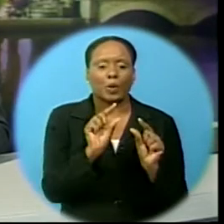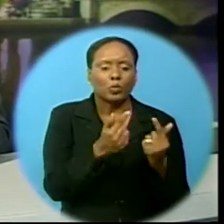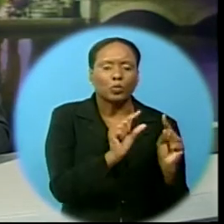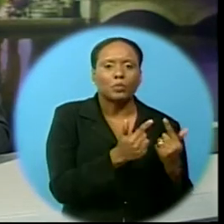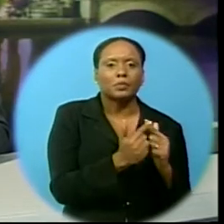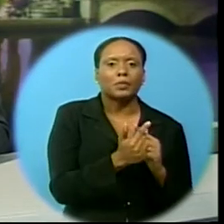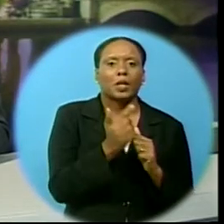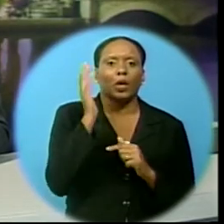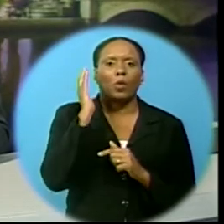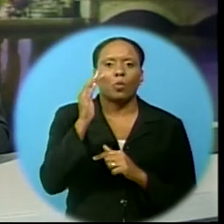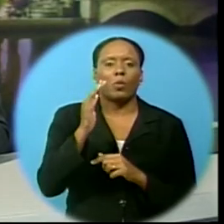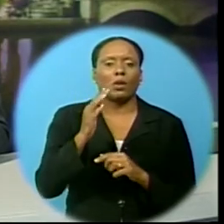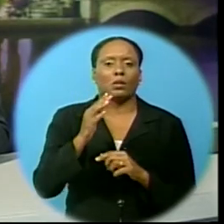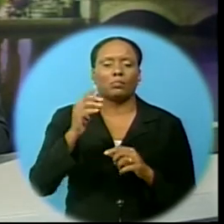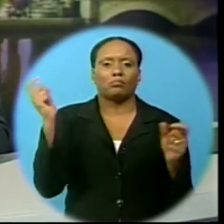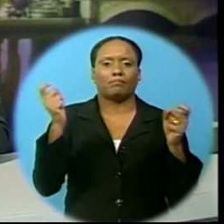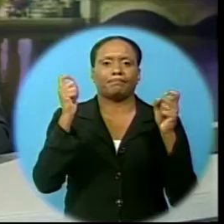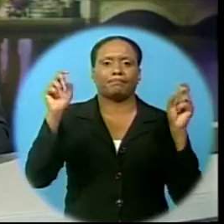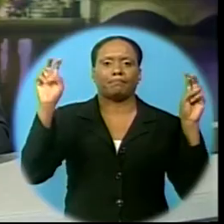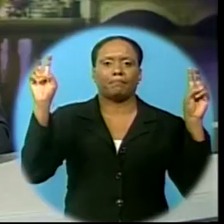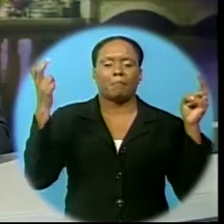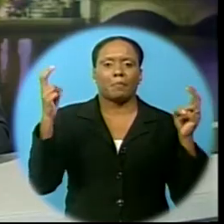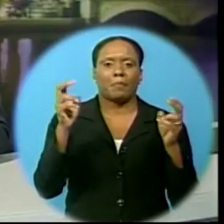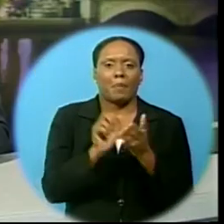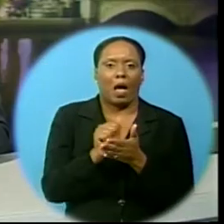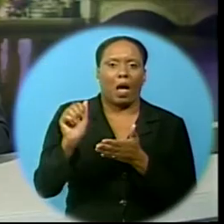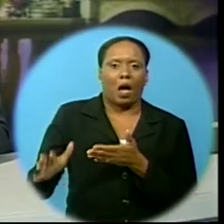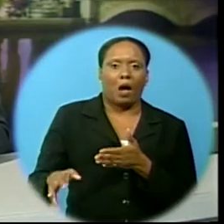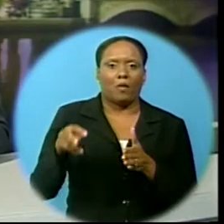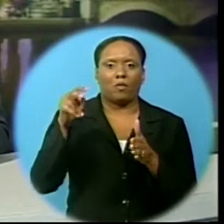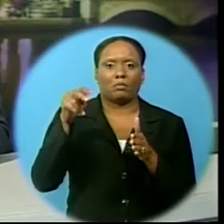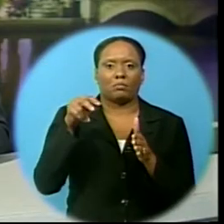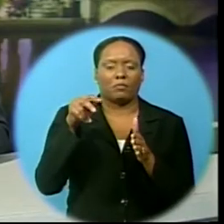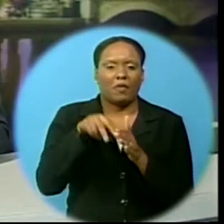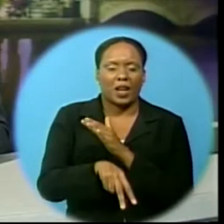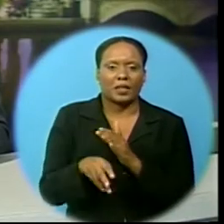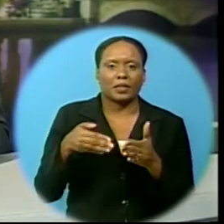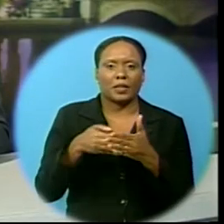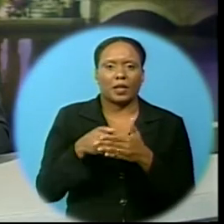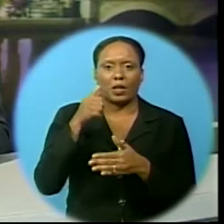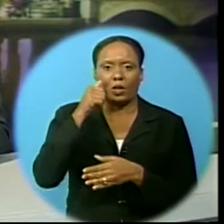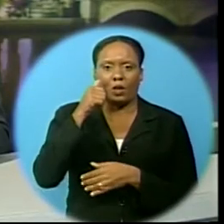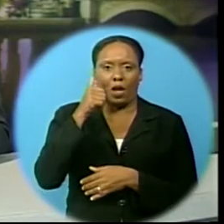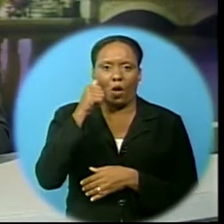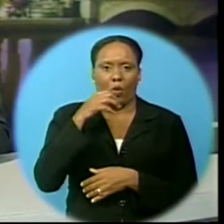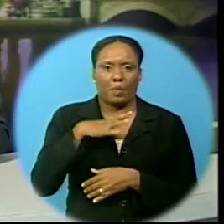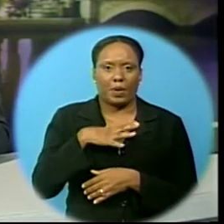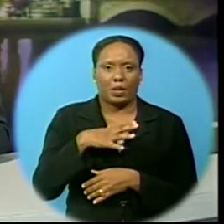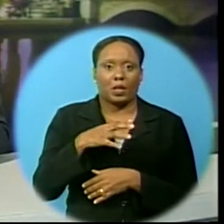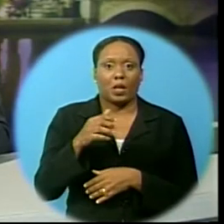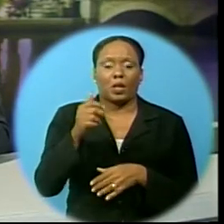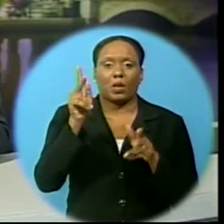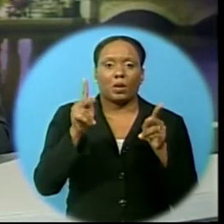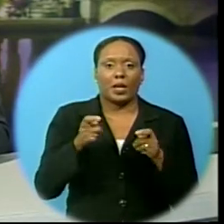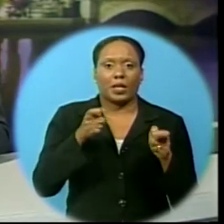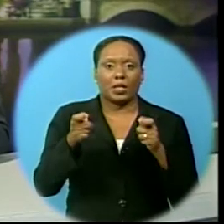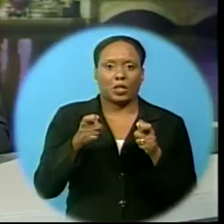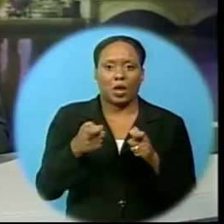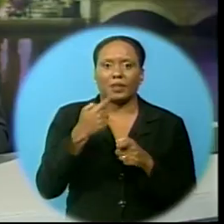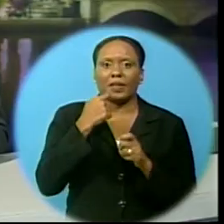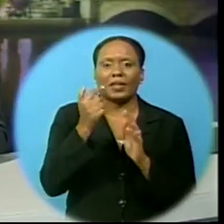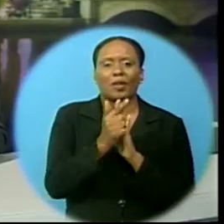Day for the Elimination of Violence Against Women. Chairman of the SAVE Foundation, Lizelle Daisley, says the current legislation